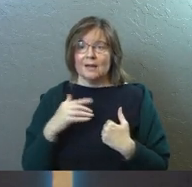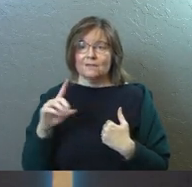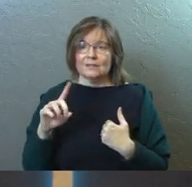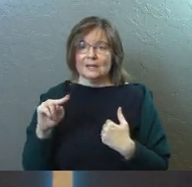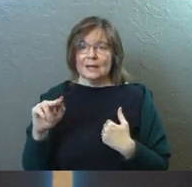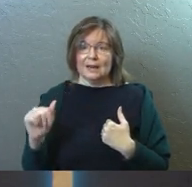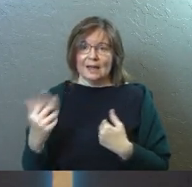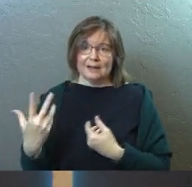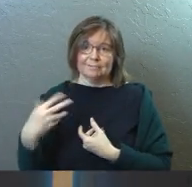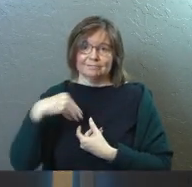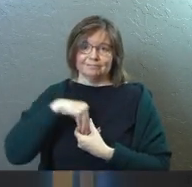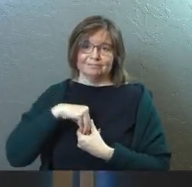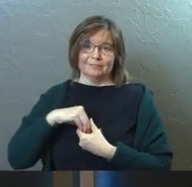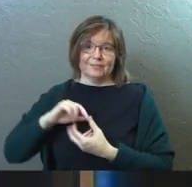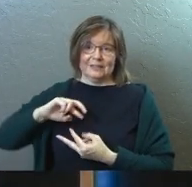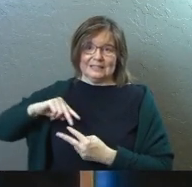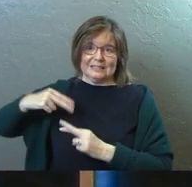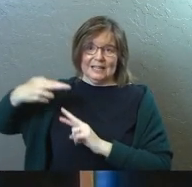DNA component.